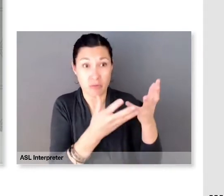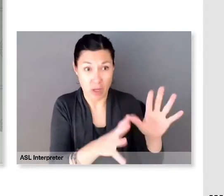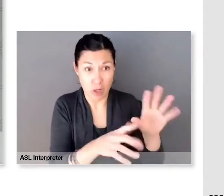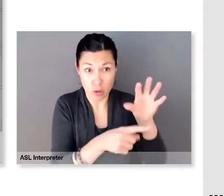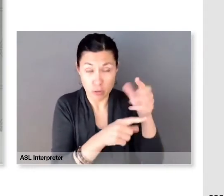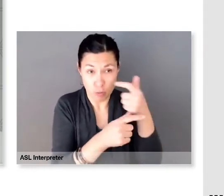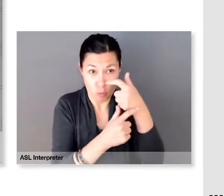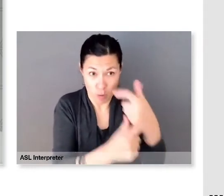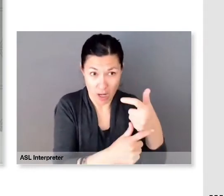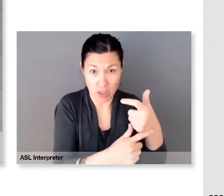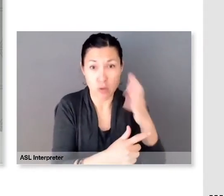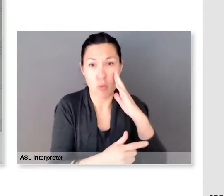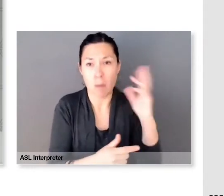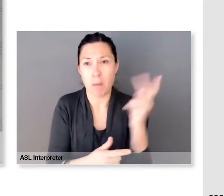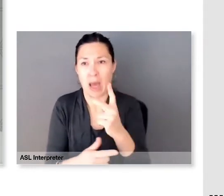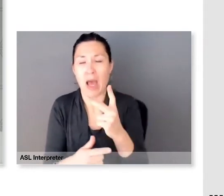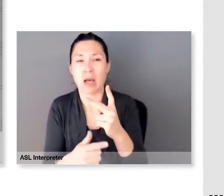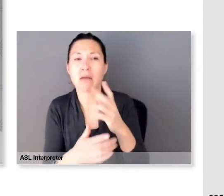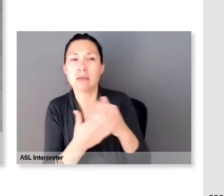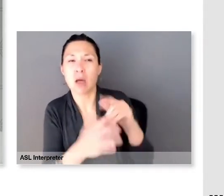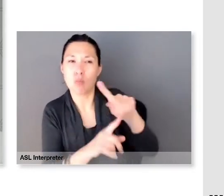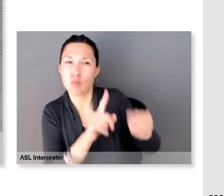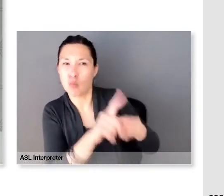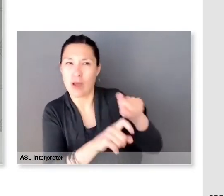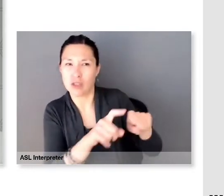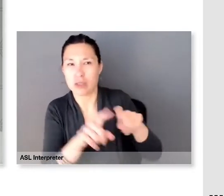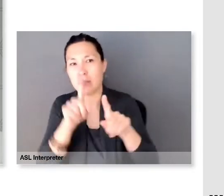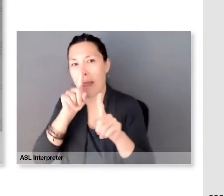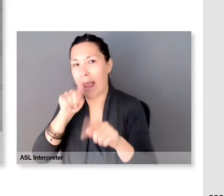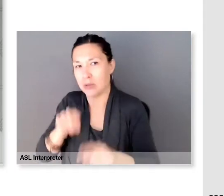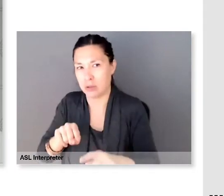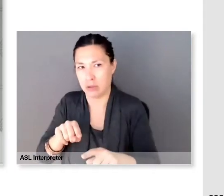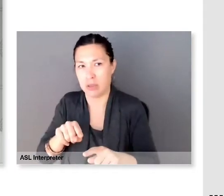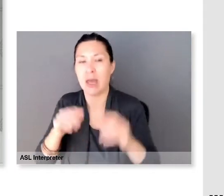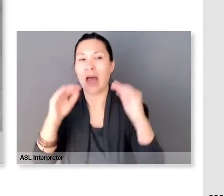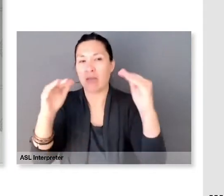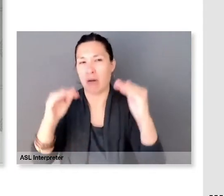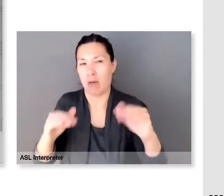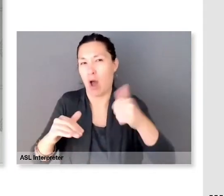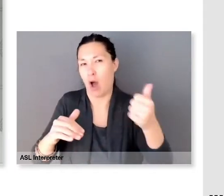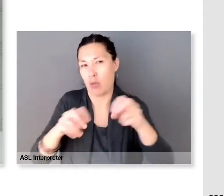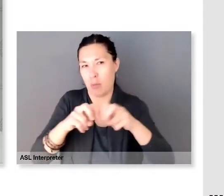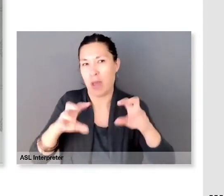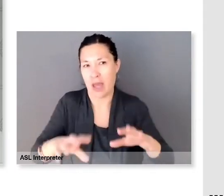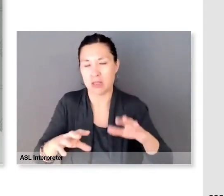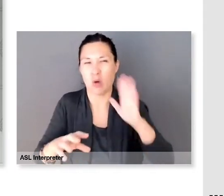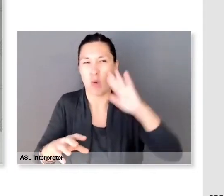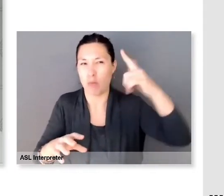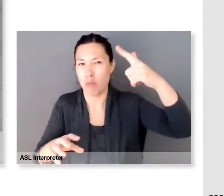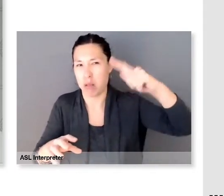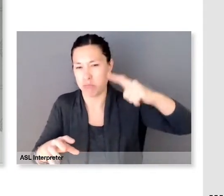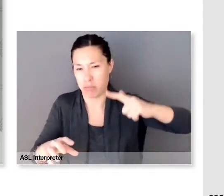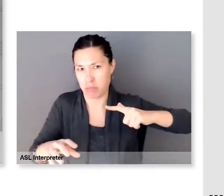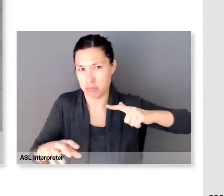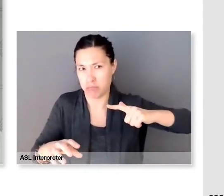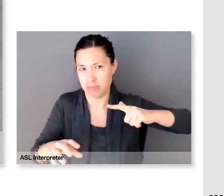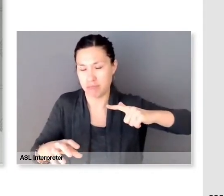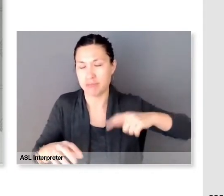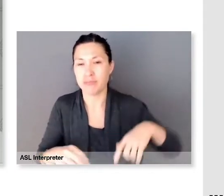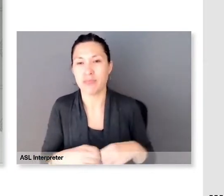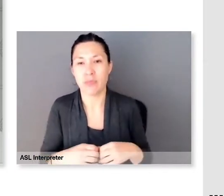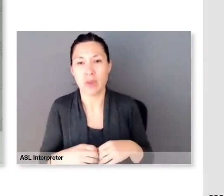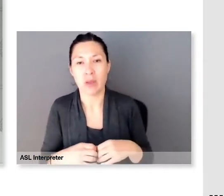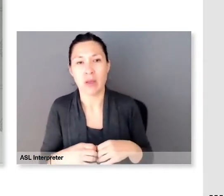live clarifying questions before continuing on with our other panelists in a similar format, and then going to